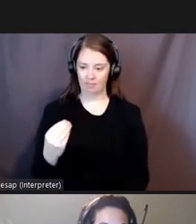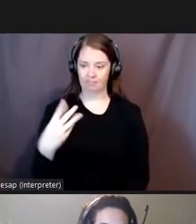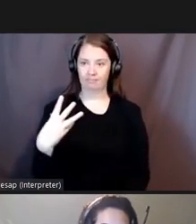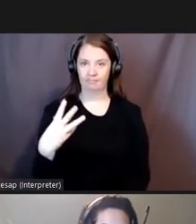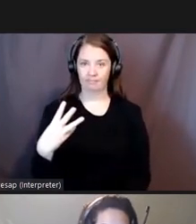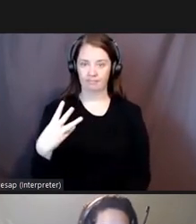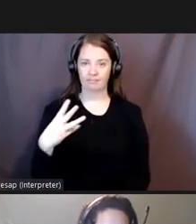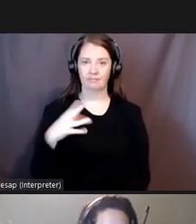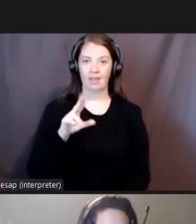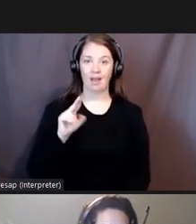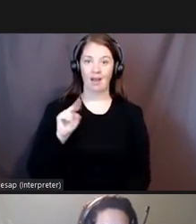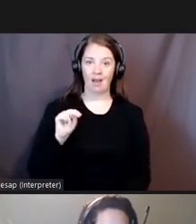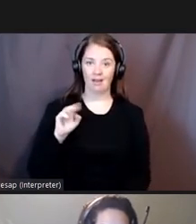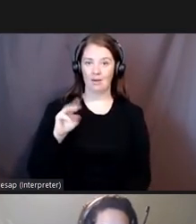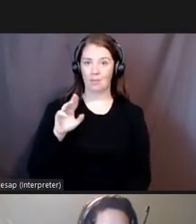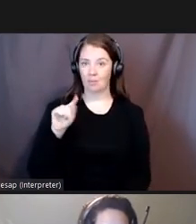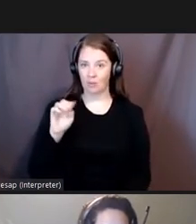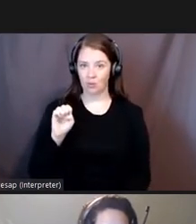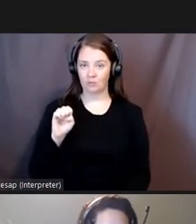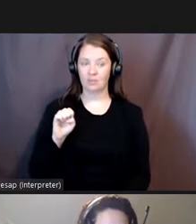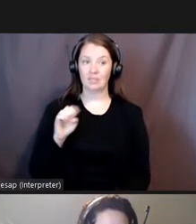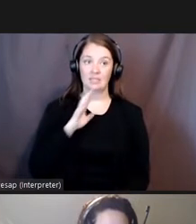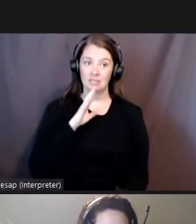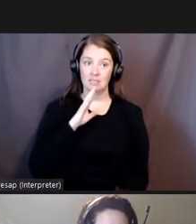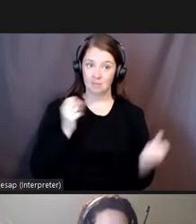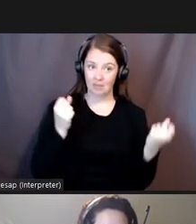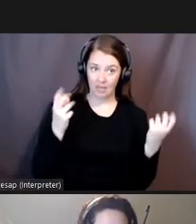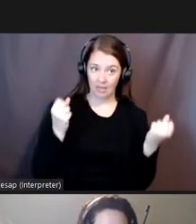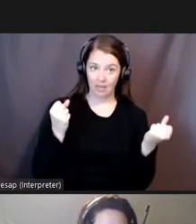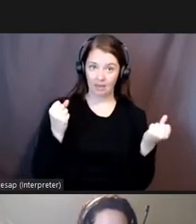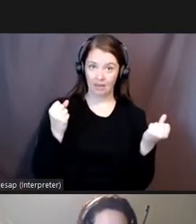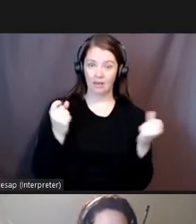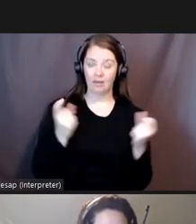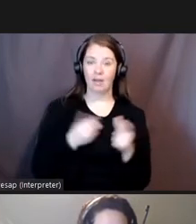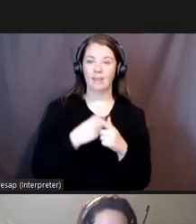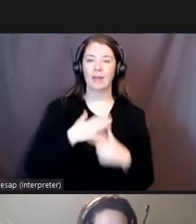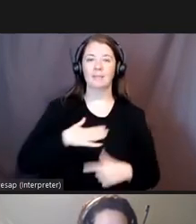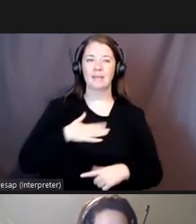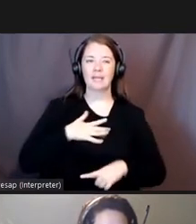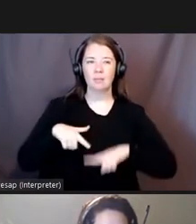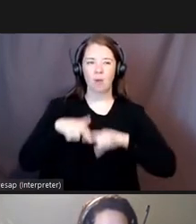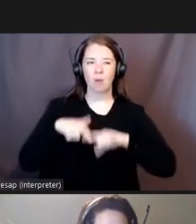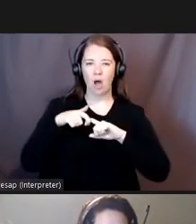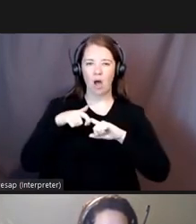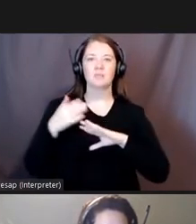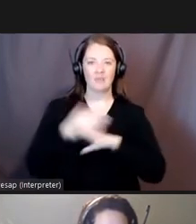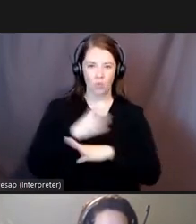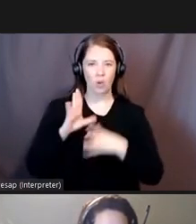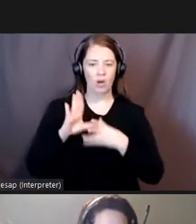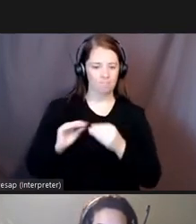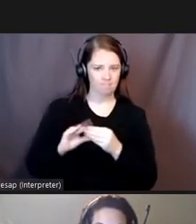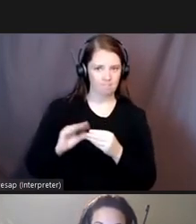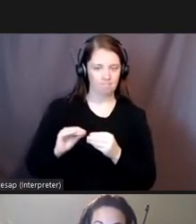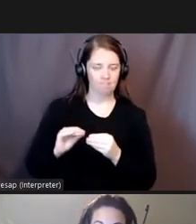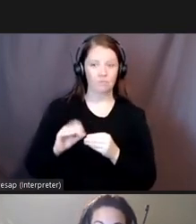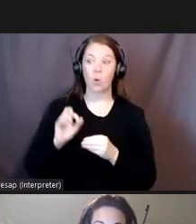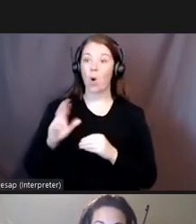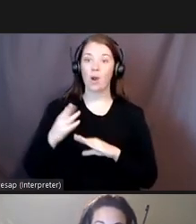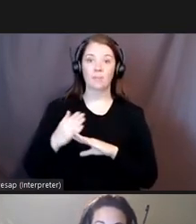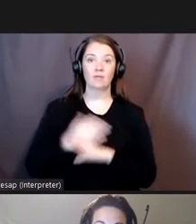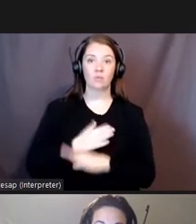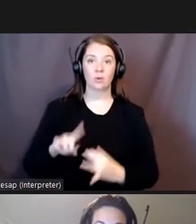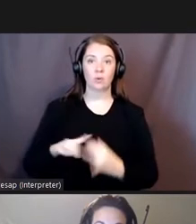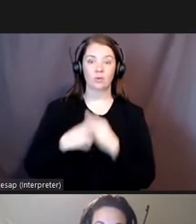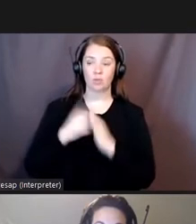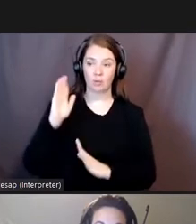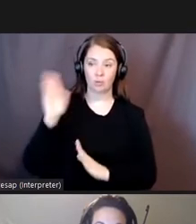to speak. Then please pause a couple seconds before you speak or before you start a slide presentation for